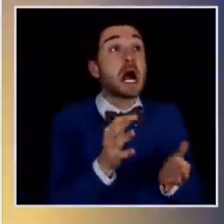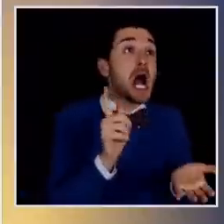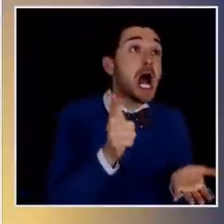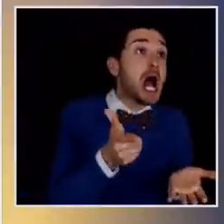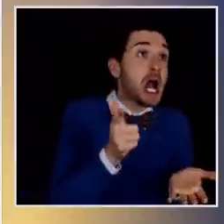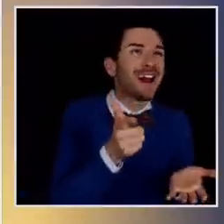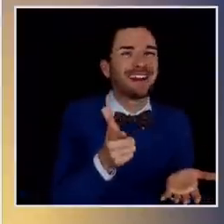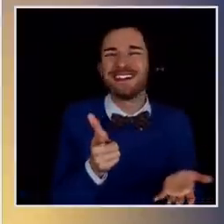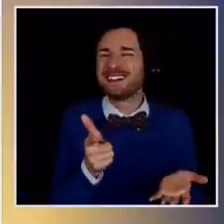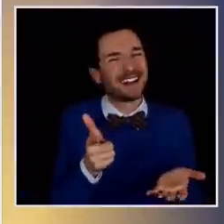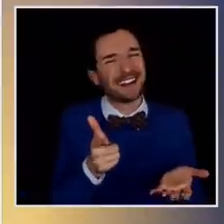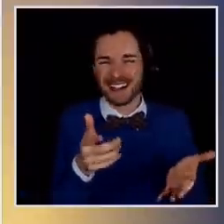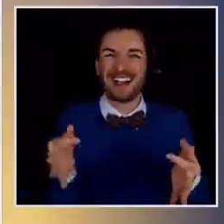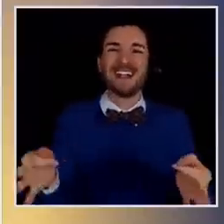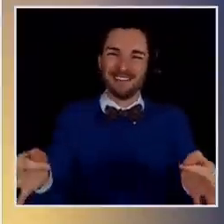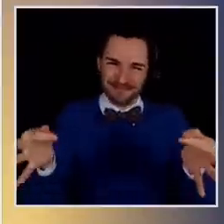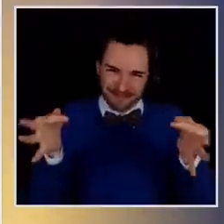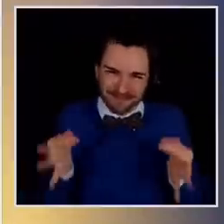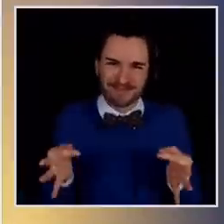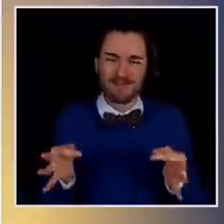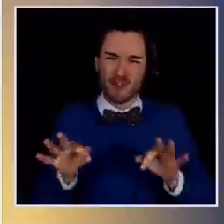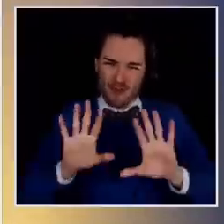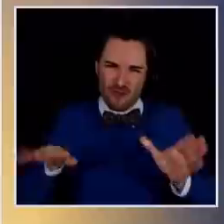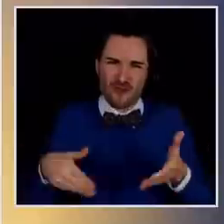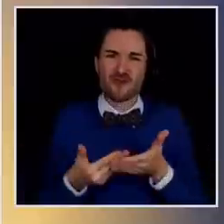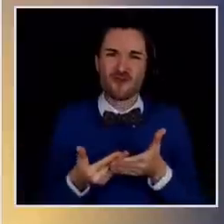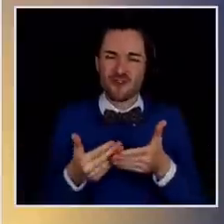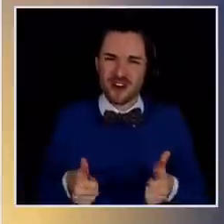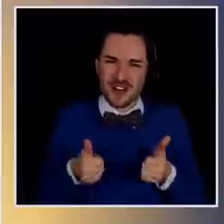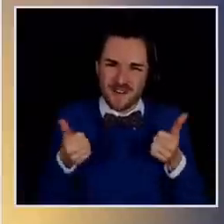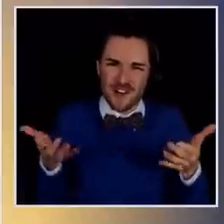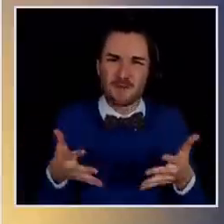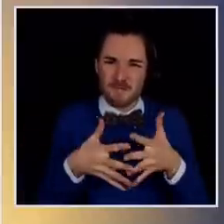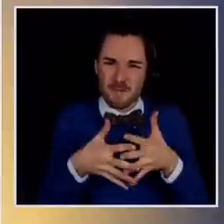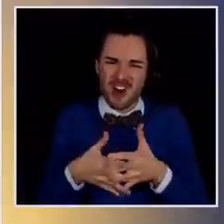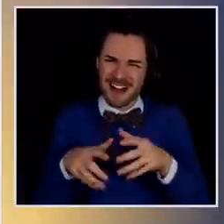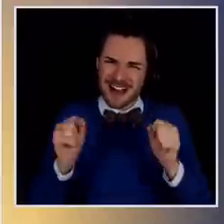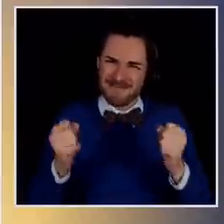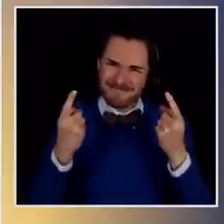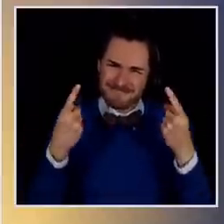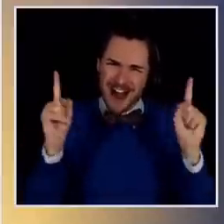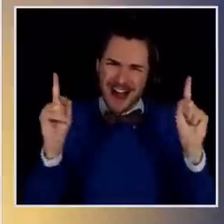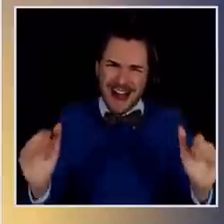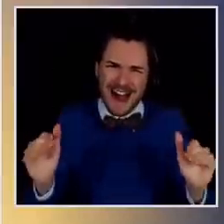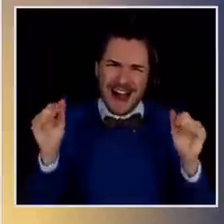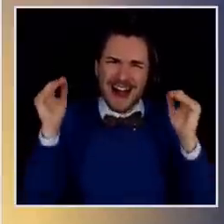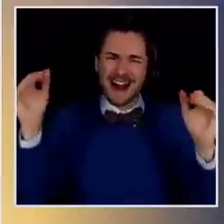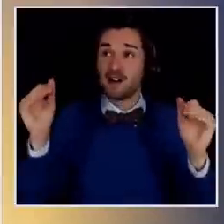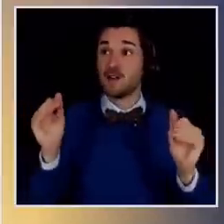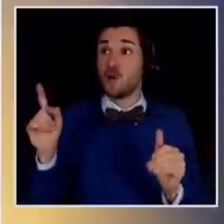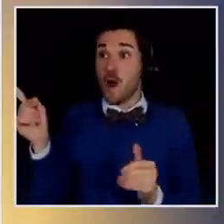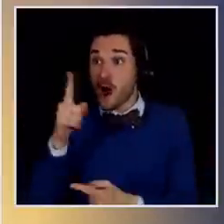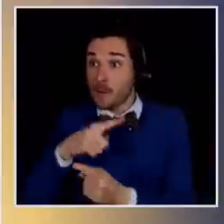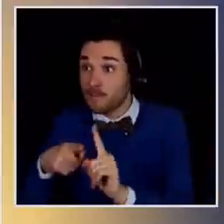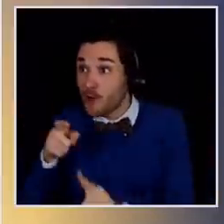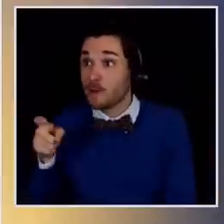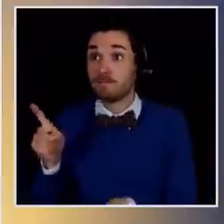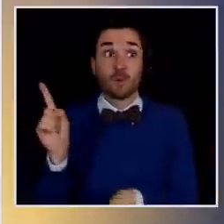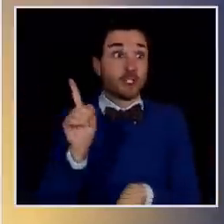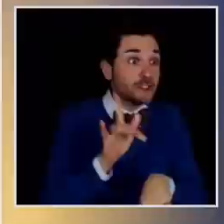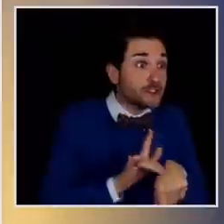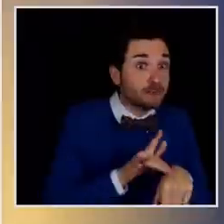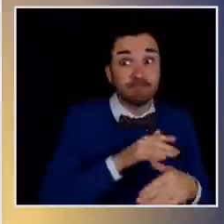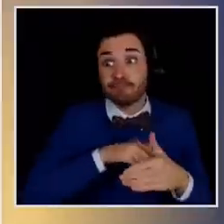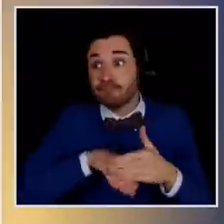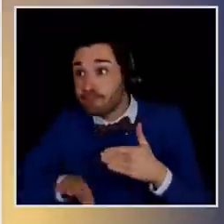promises of the country real for everybody, no matter their race, their ethnicity, their faith, their identity, or